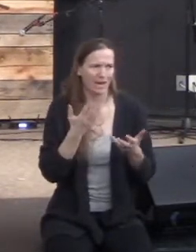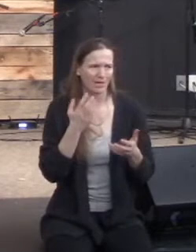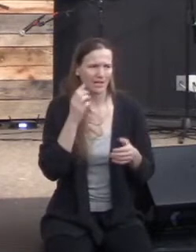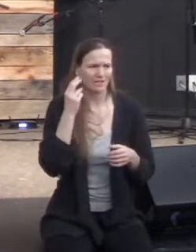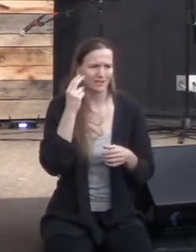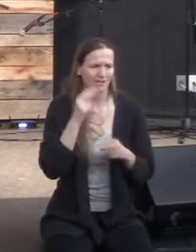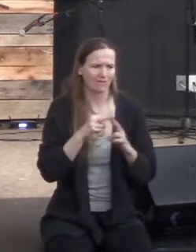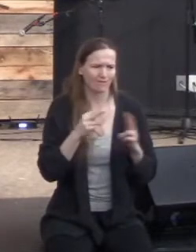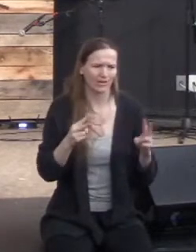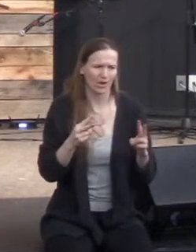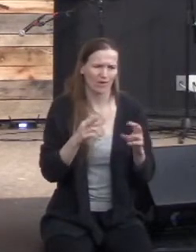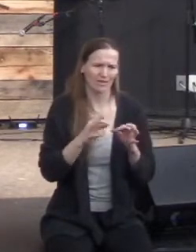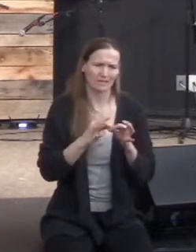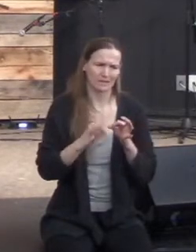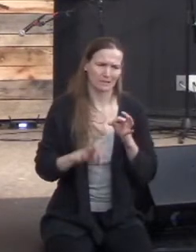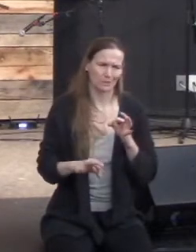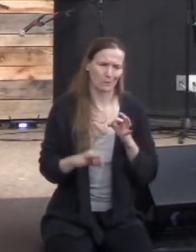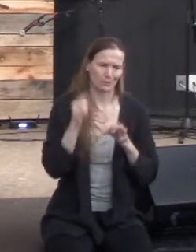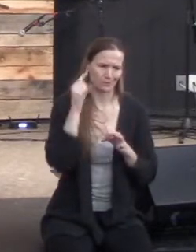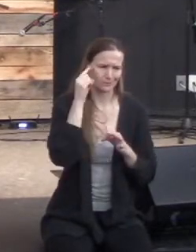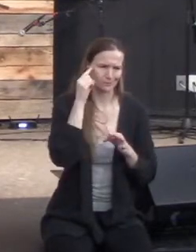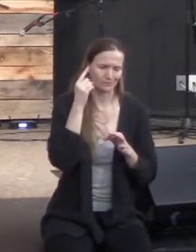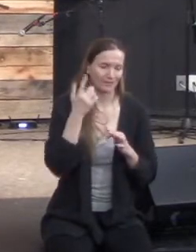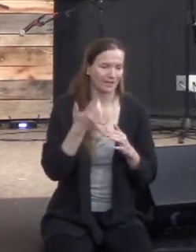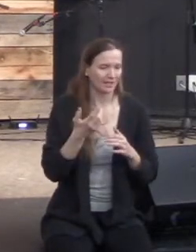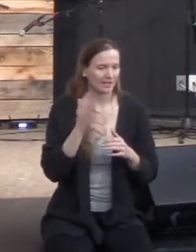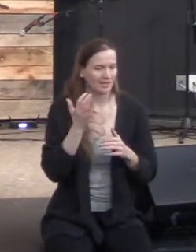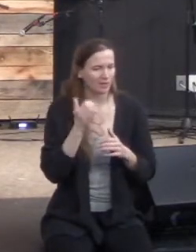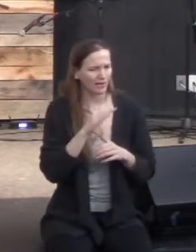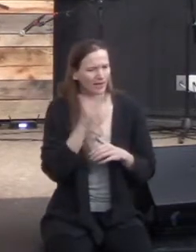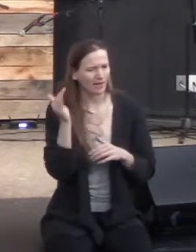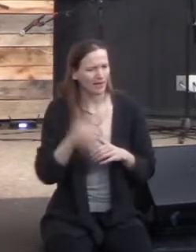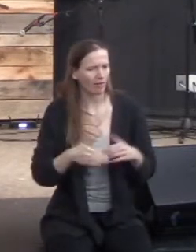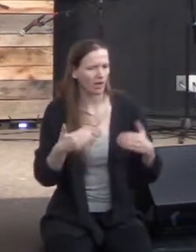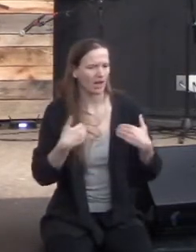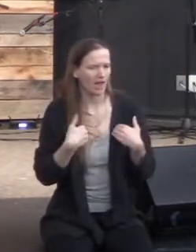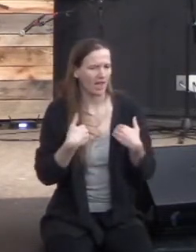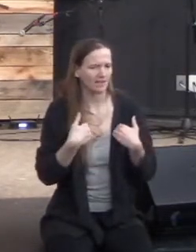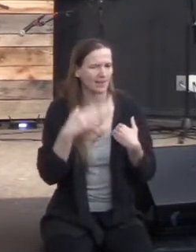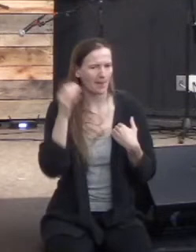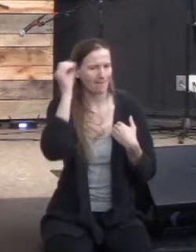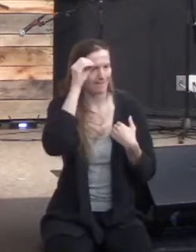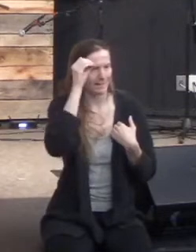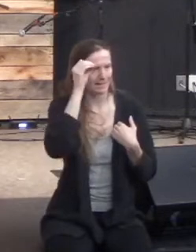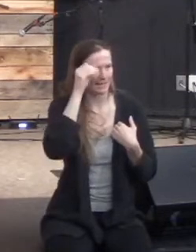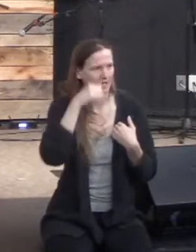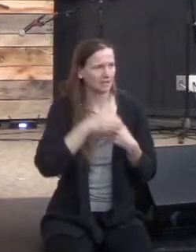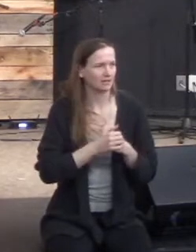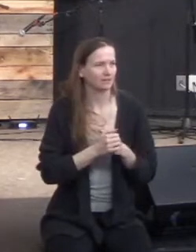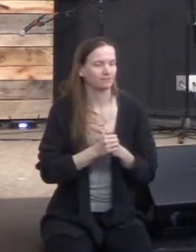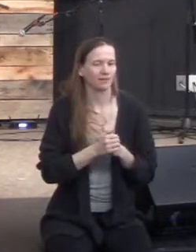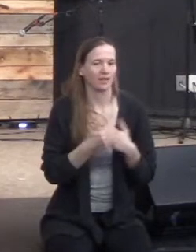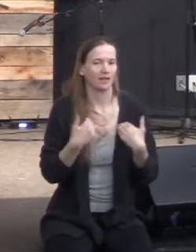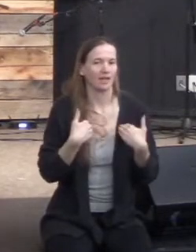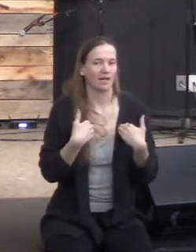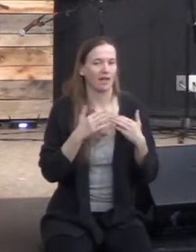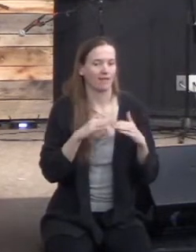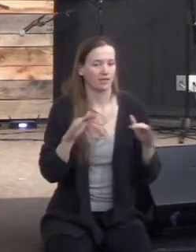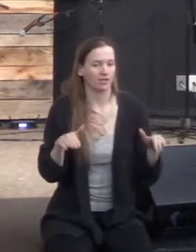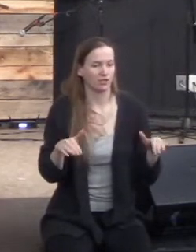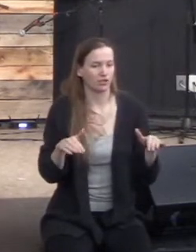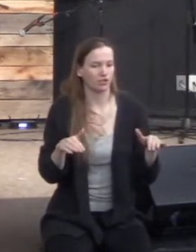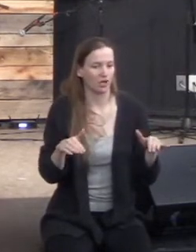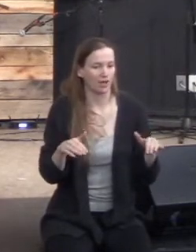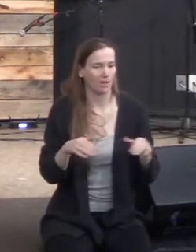Bible that seems to never have an opinion. You know, he is the child of promise given to Abraham